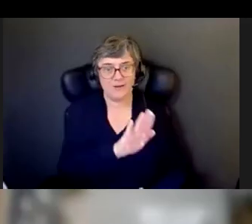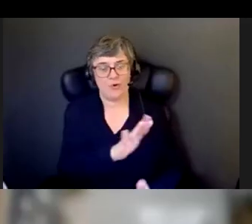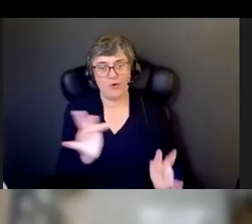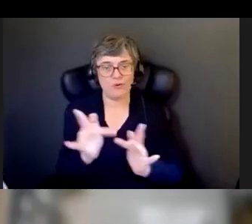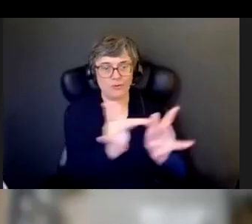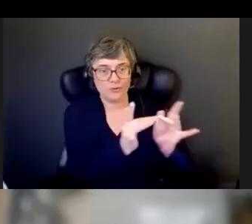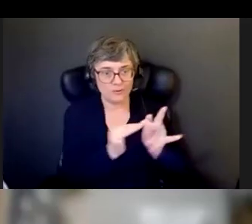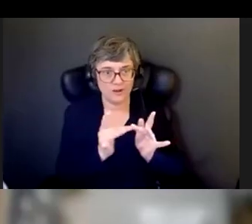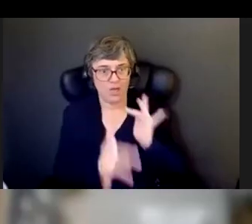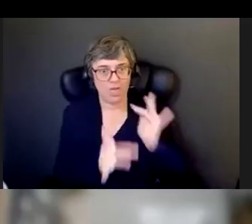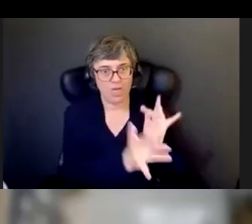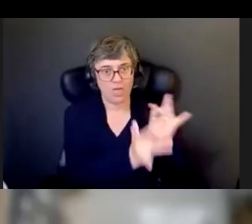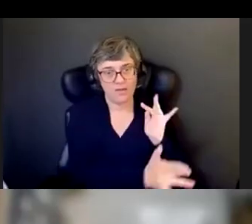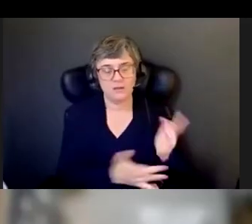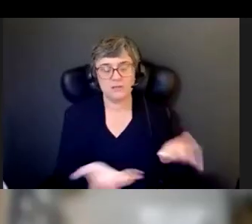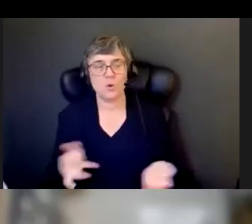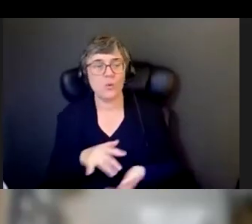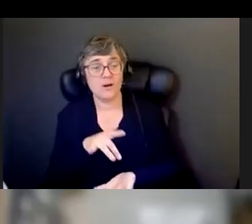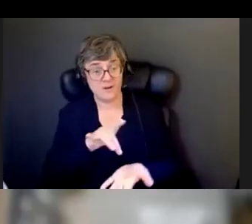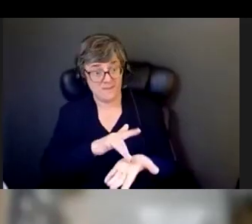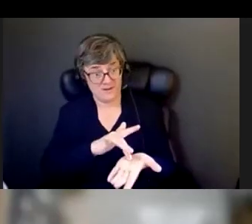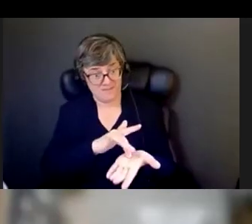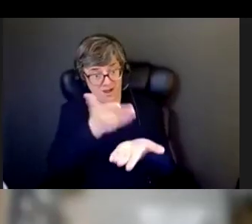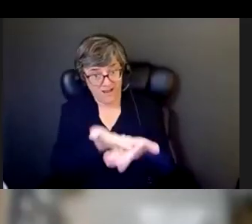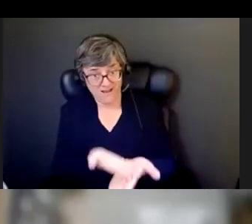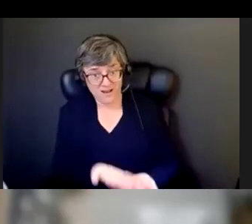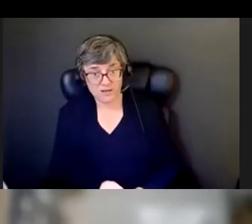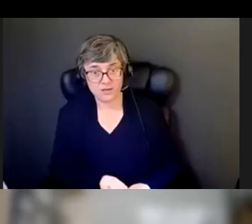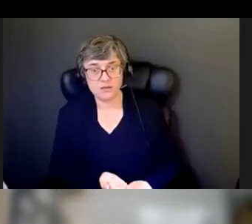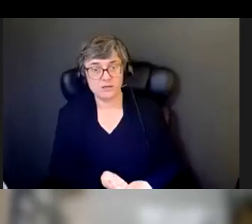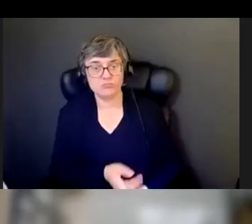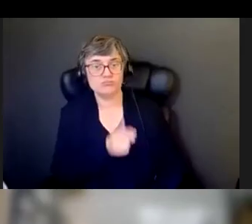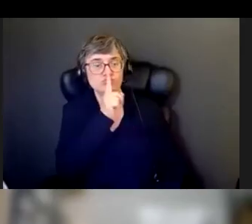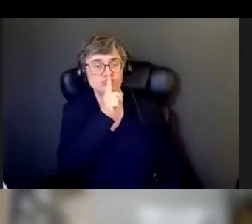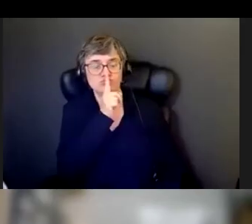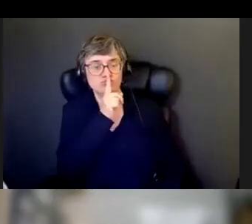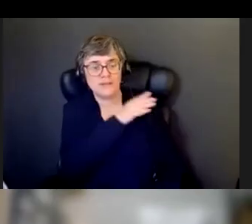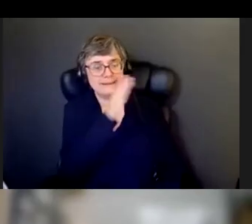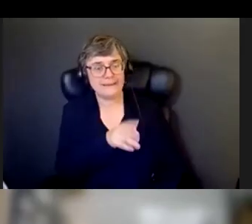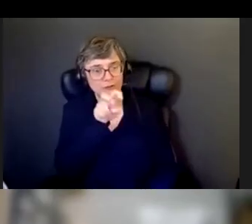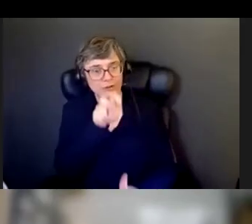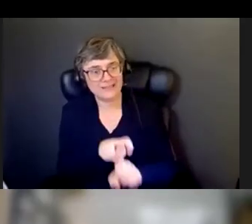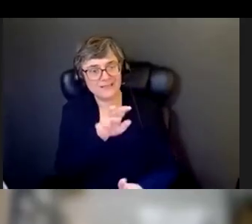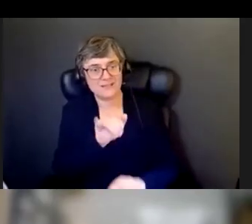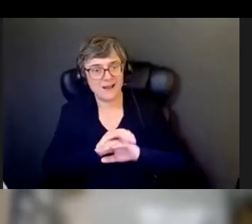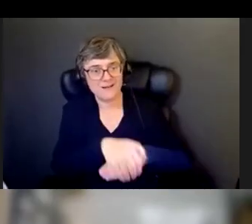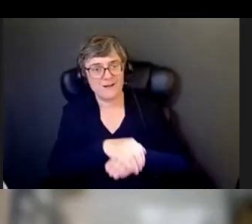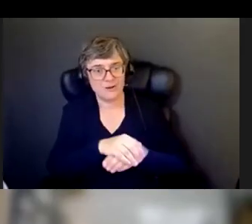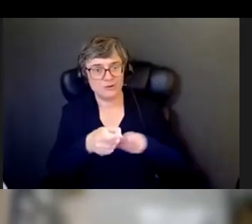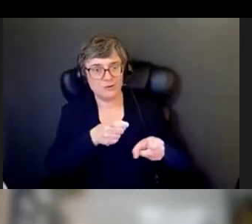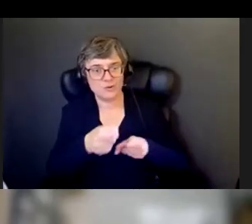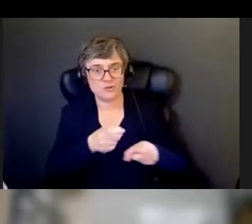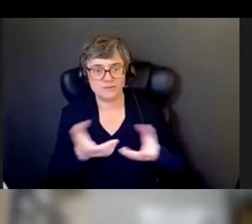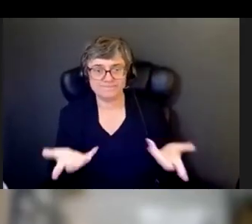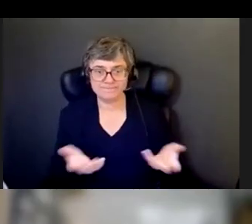of treaties and decisions that call this out. And so I will end on this. The